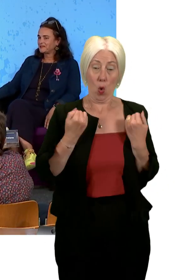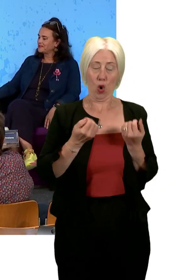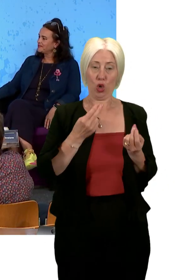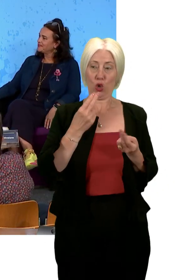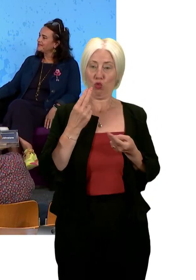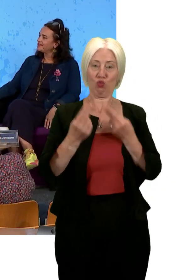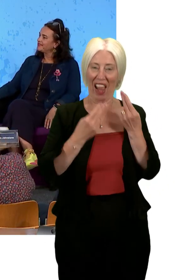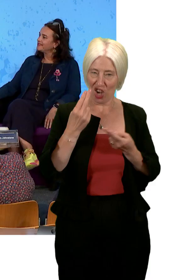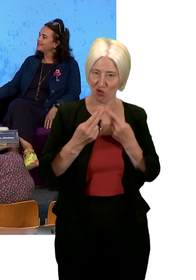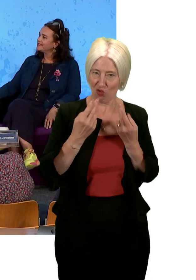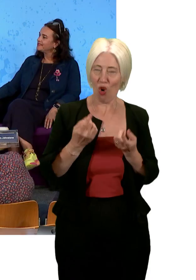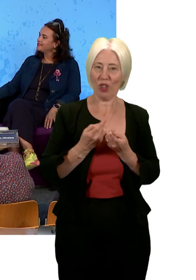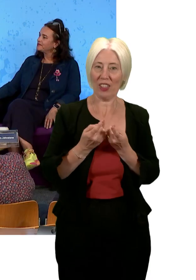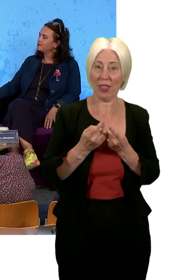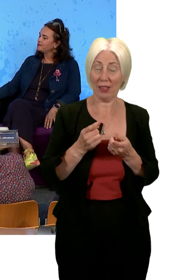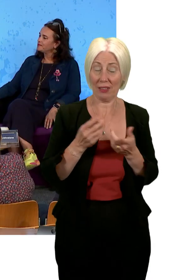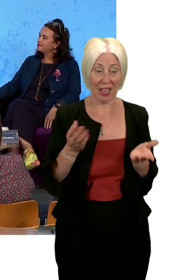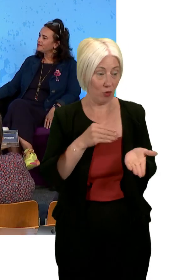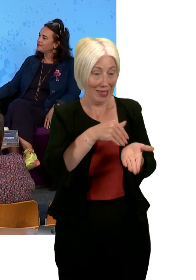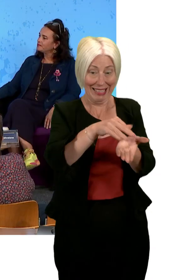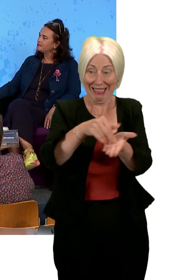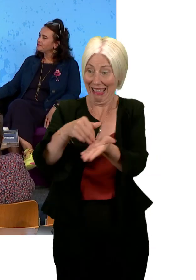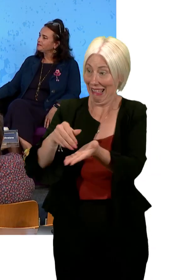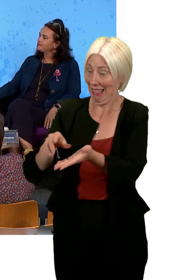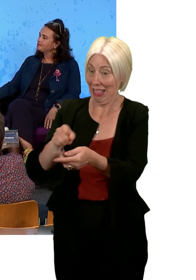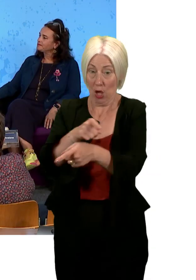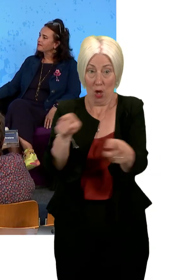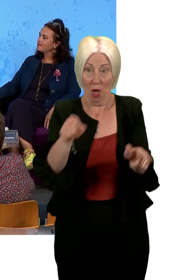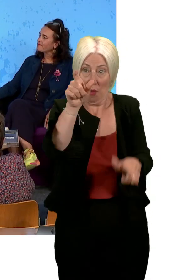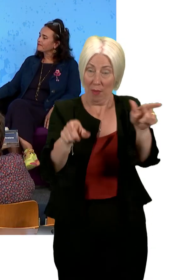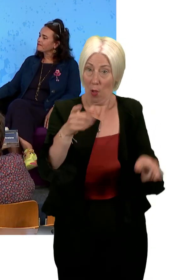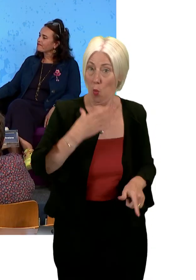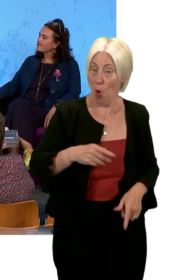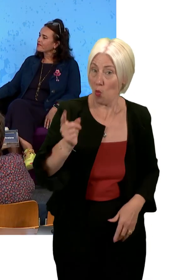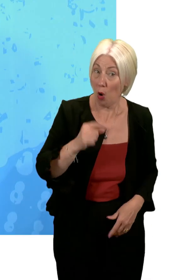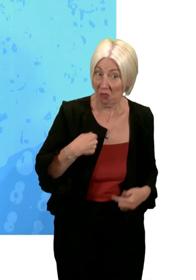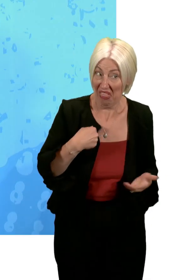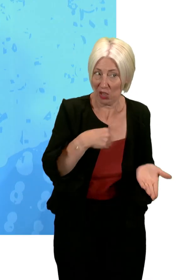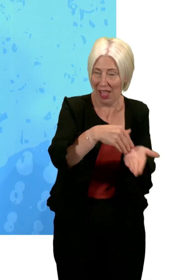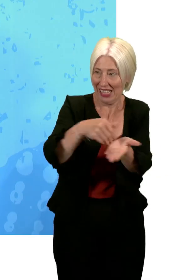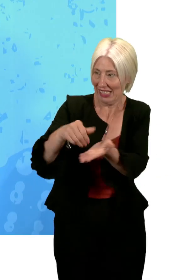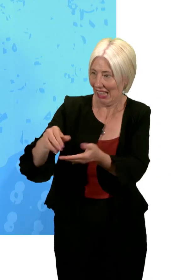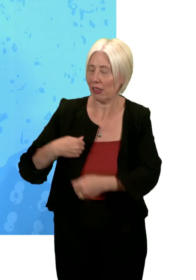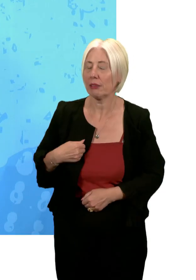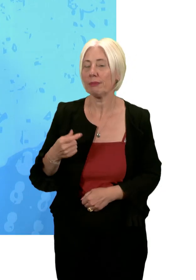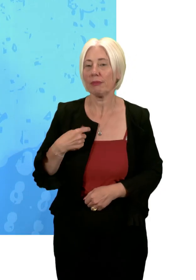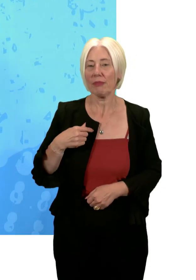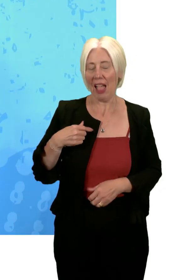as a restaurateur, you're selling what people want to eat. I have a seafood